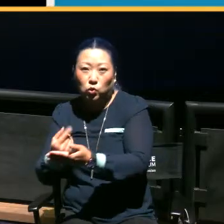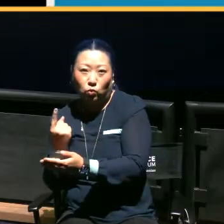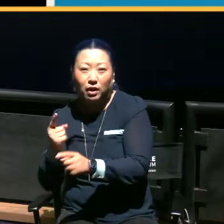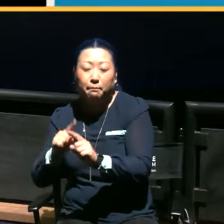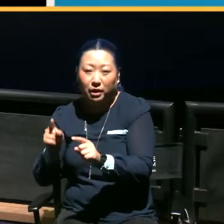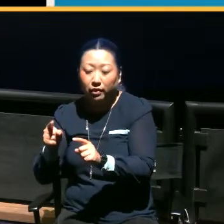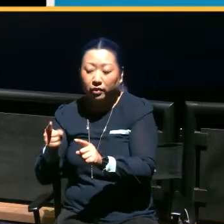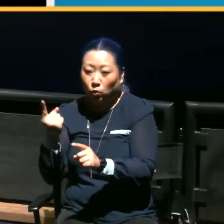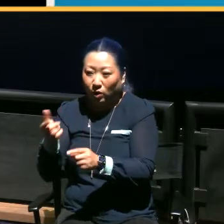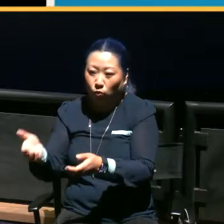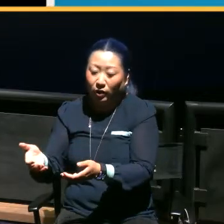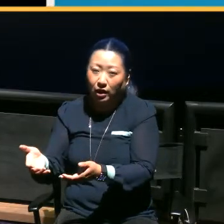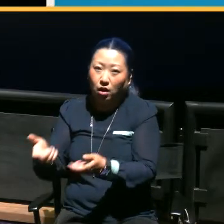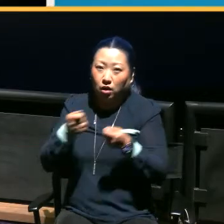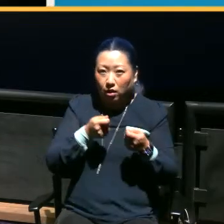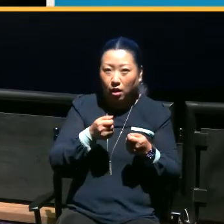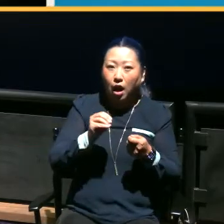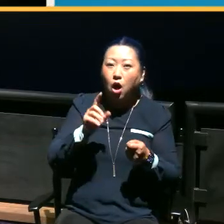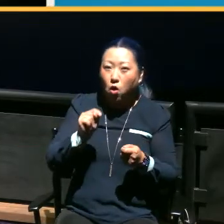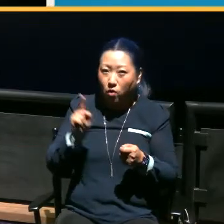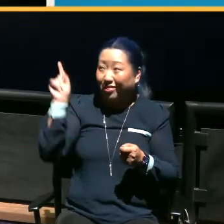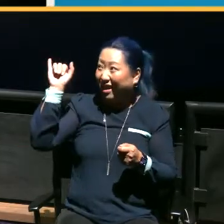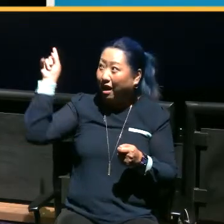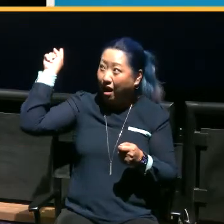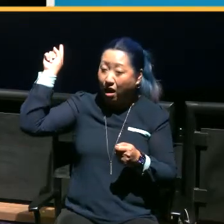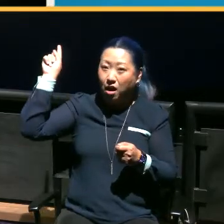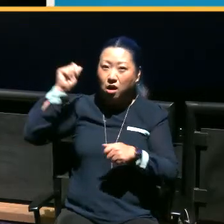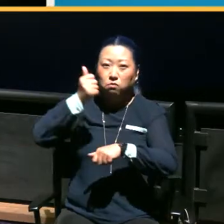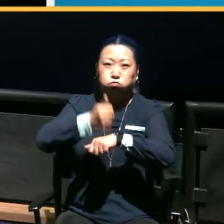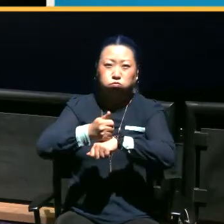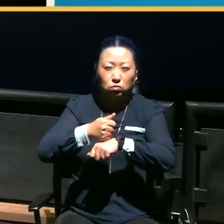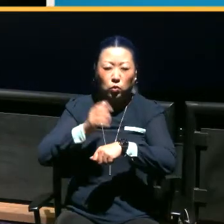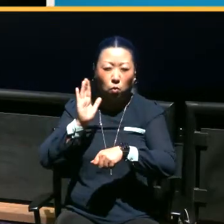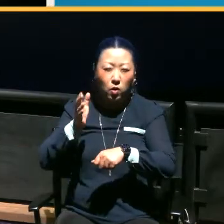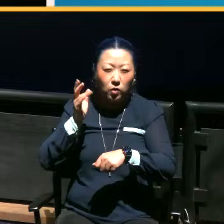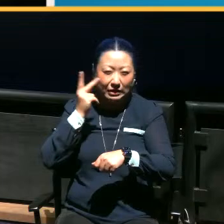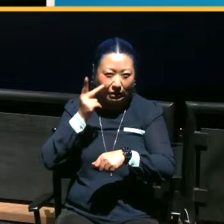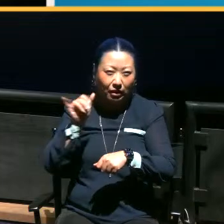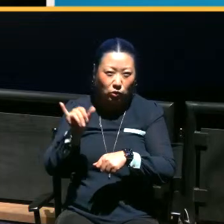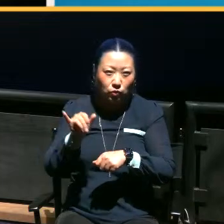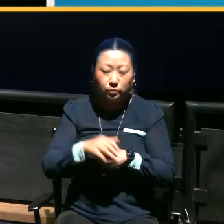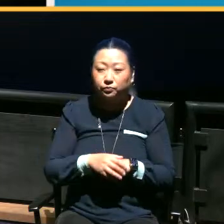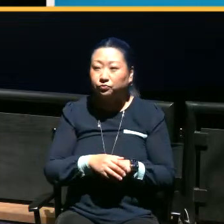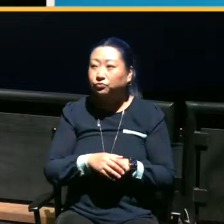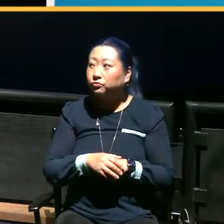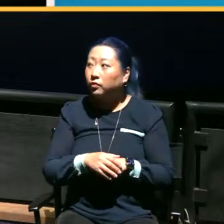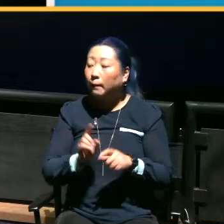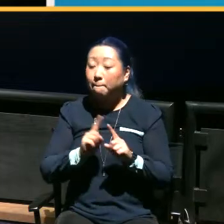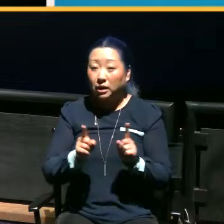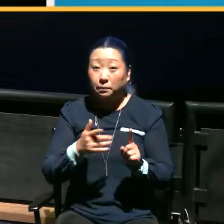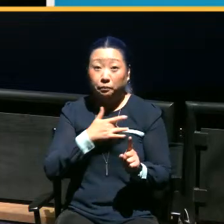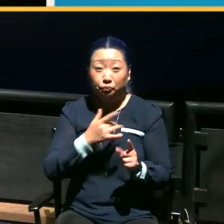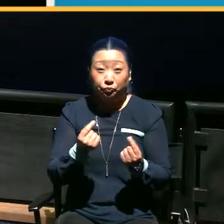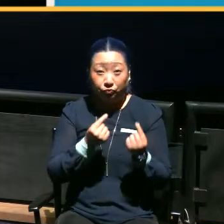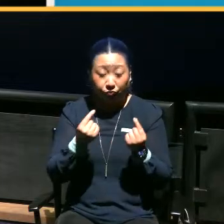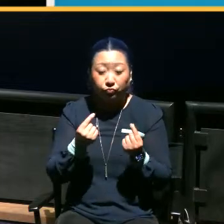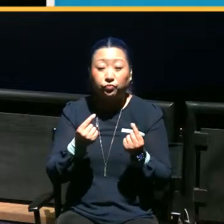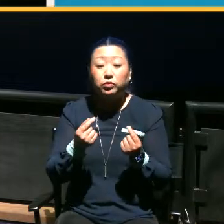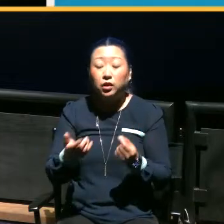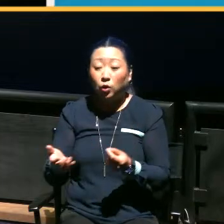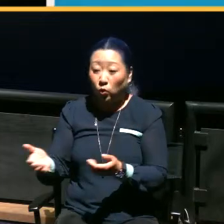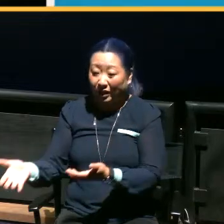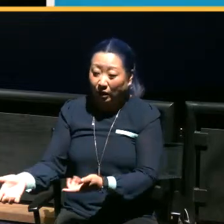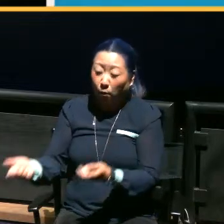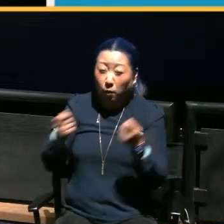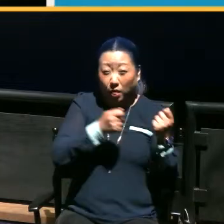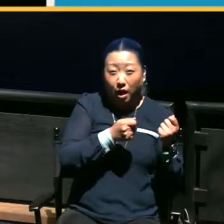the one we took out is right here. So you get a chance to see that too. So anyway, but what we typically did is you'd pull stuff out and put